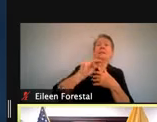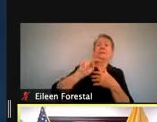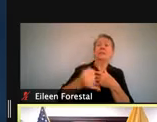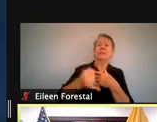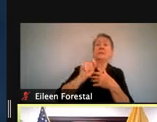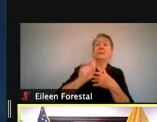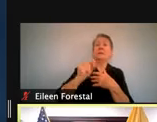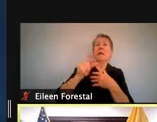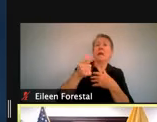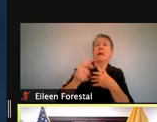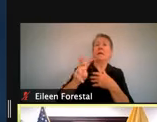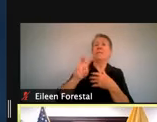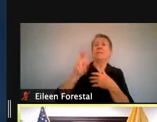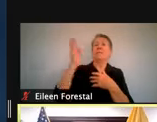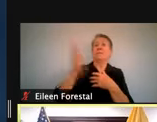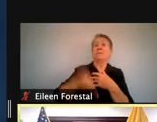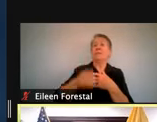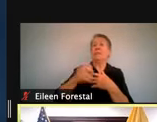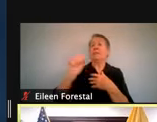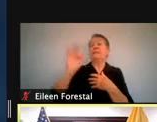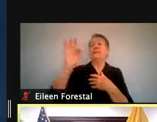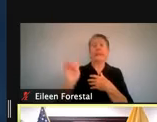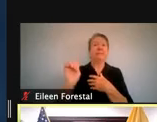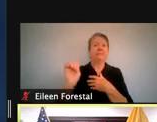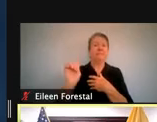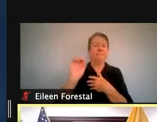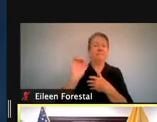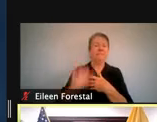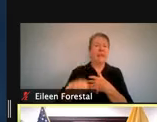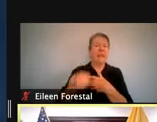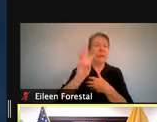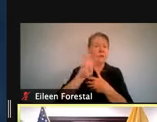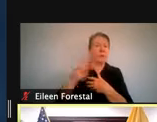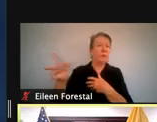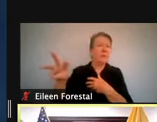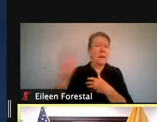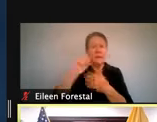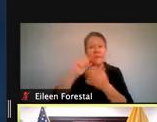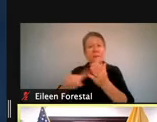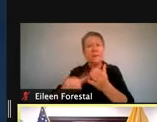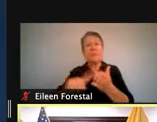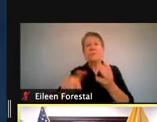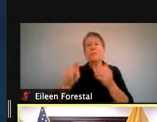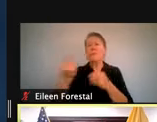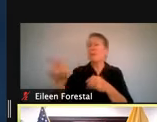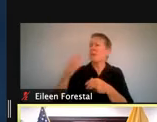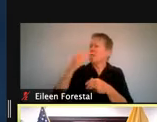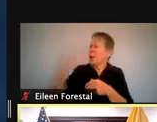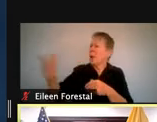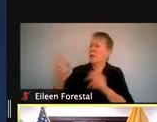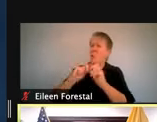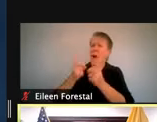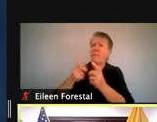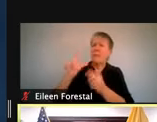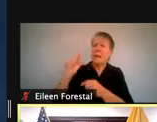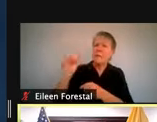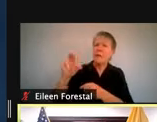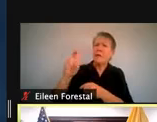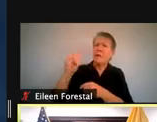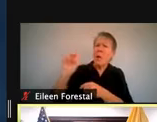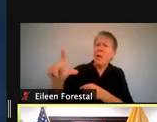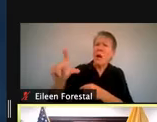covid19.nj.gov/safe. I once again thank all of our partners in labor, especially the Protect NJ Workers Coalition,